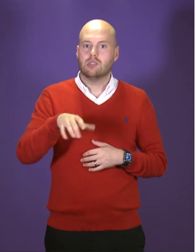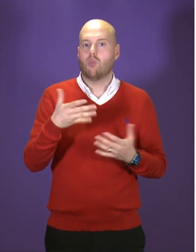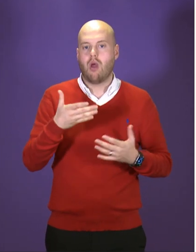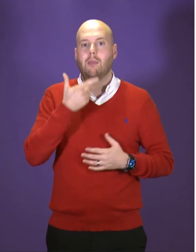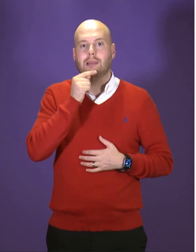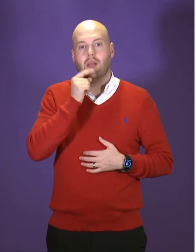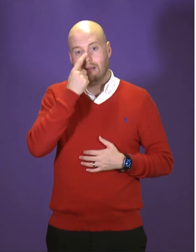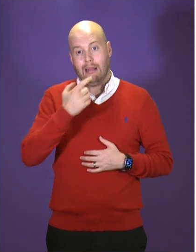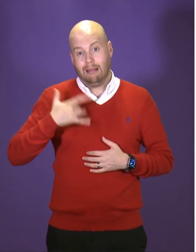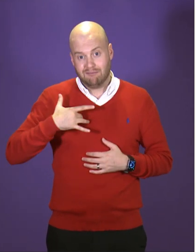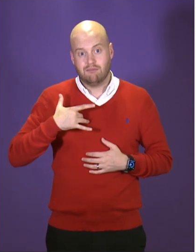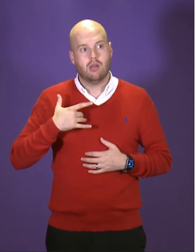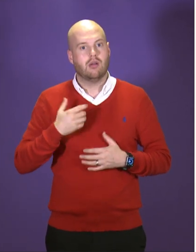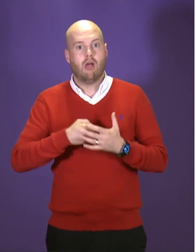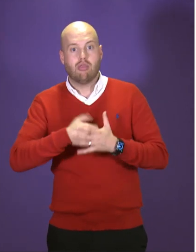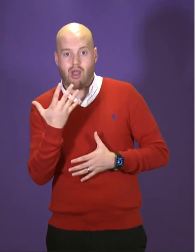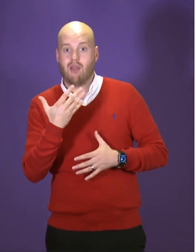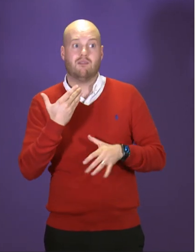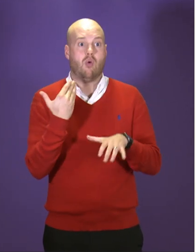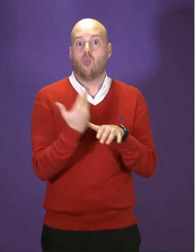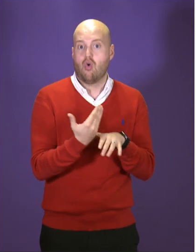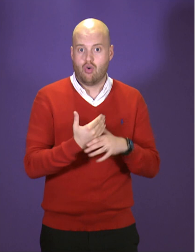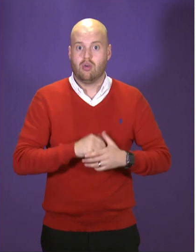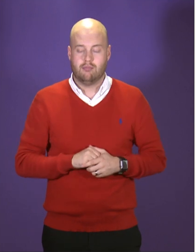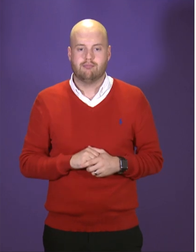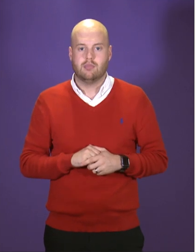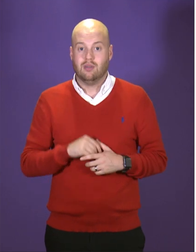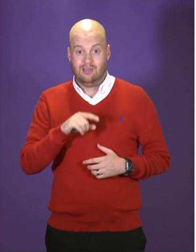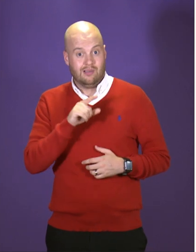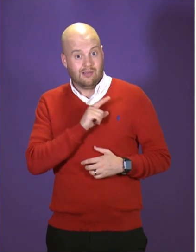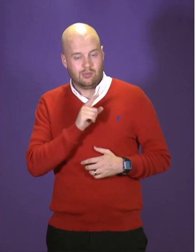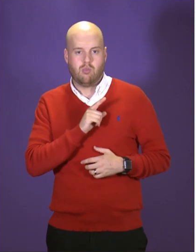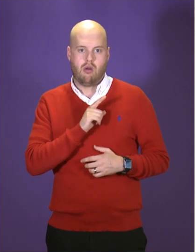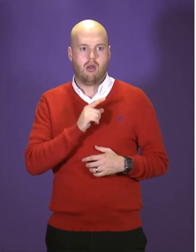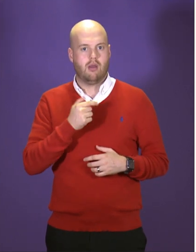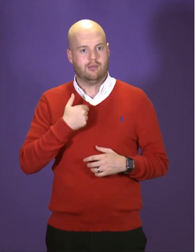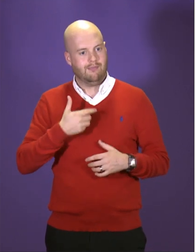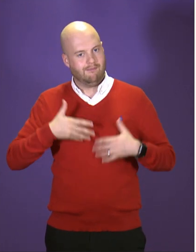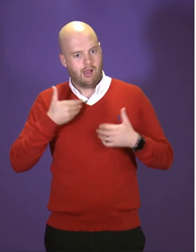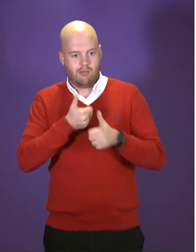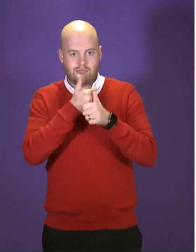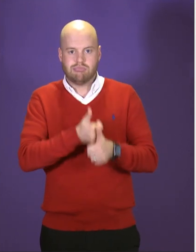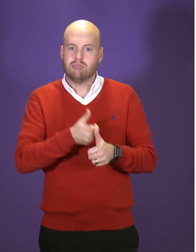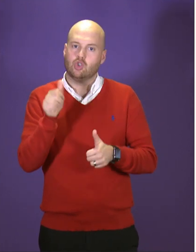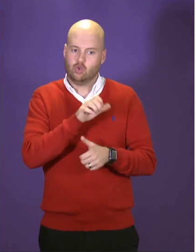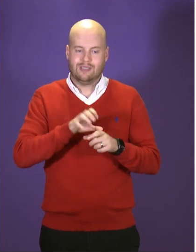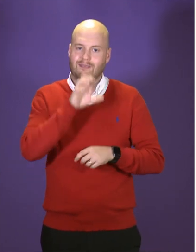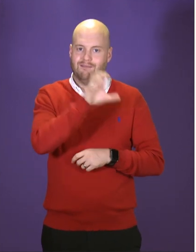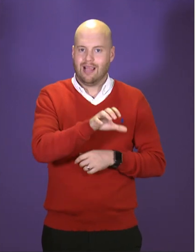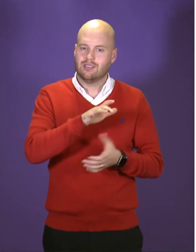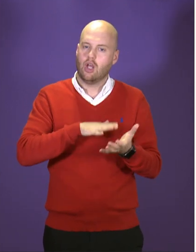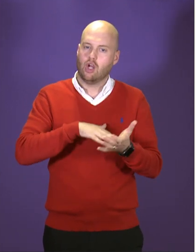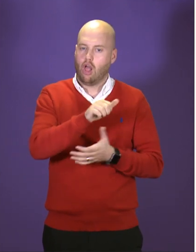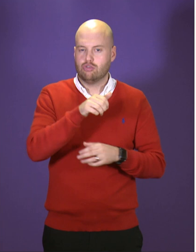thrive and work. And this gives us the real case for investment in the culture of a city or a country.